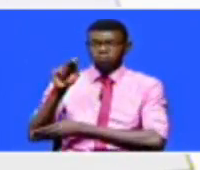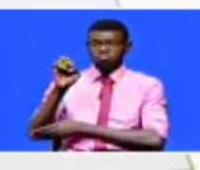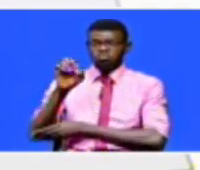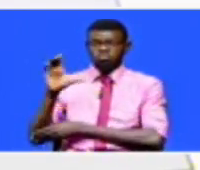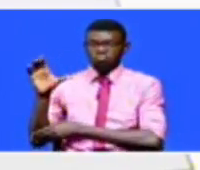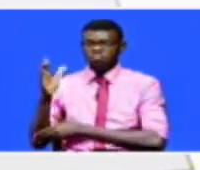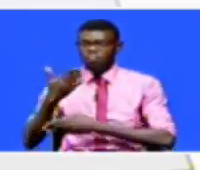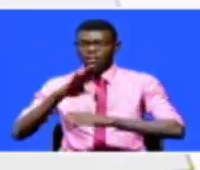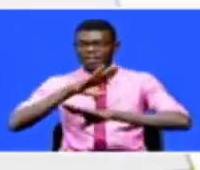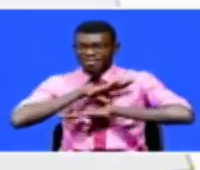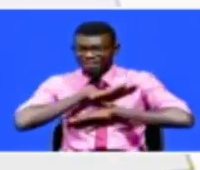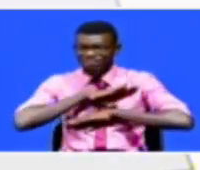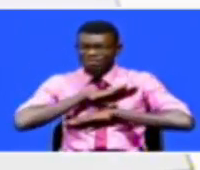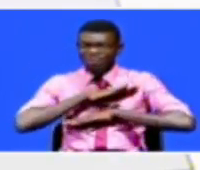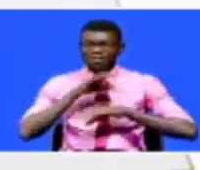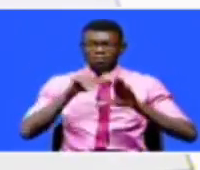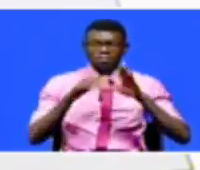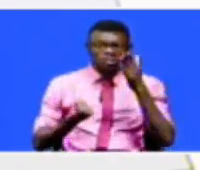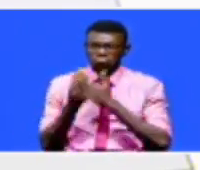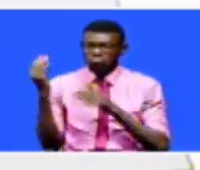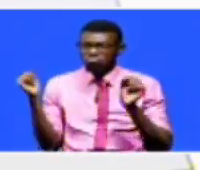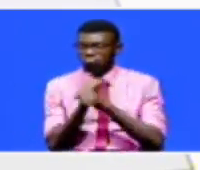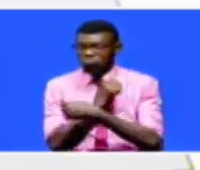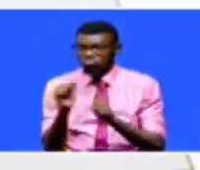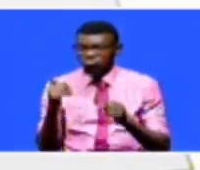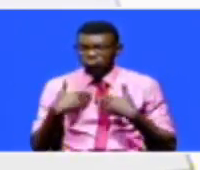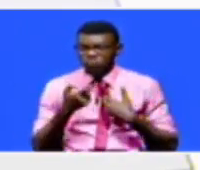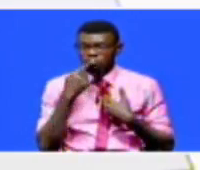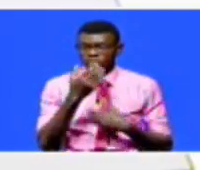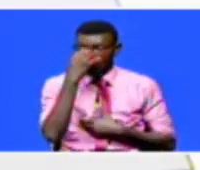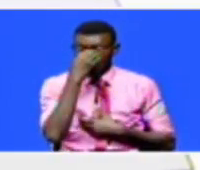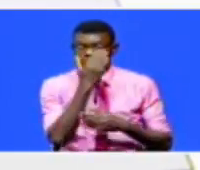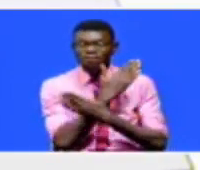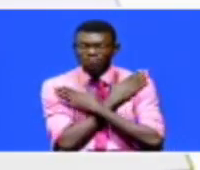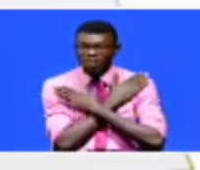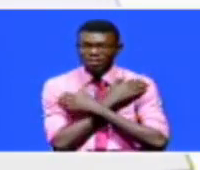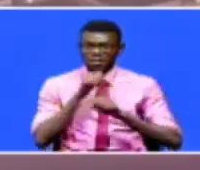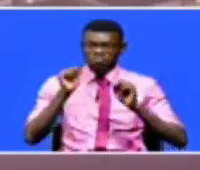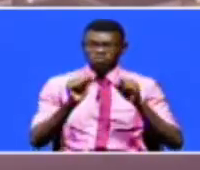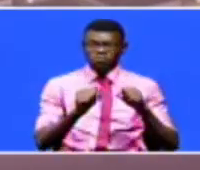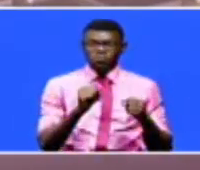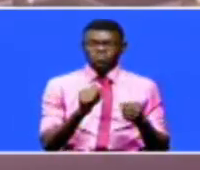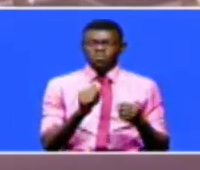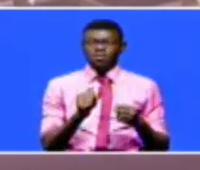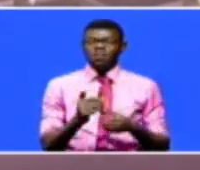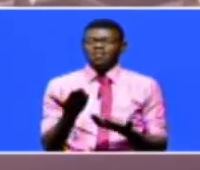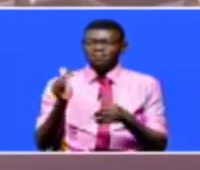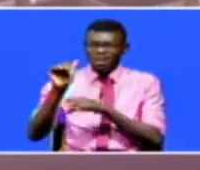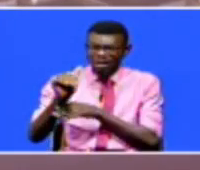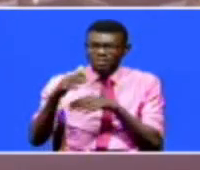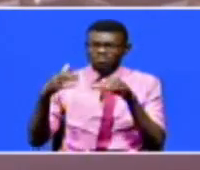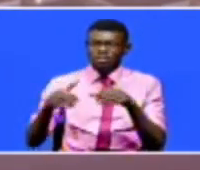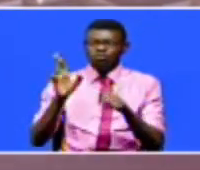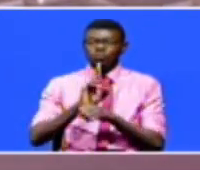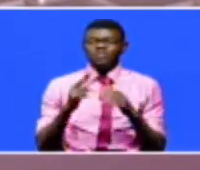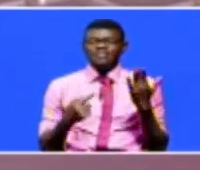be sufficiently convened. Analysts argue Ruto's allies can still demand that the party employs such